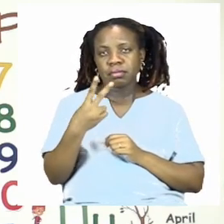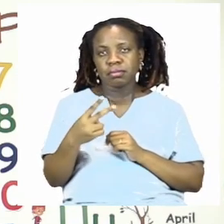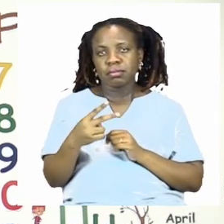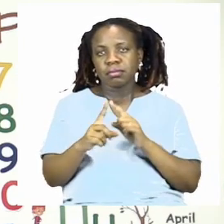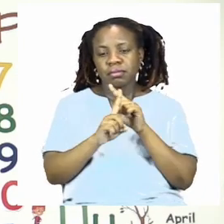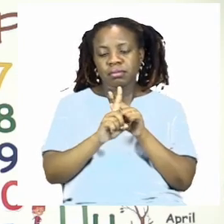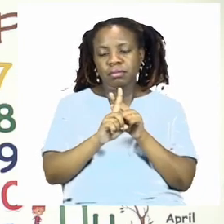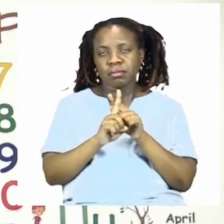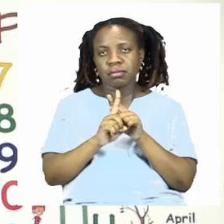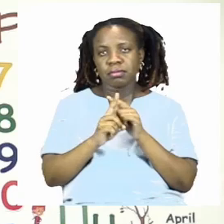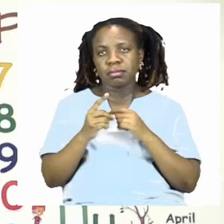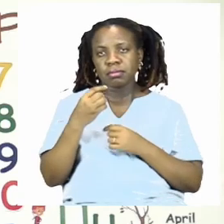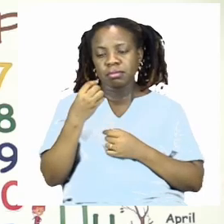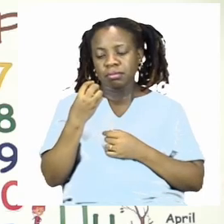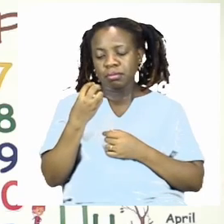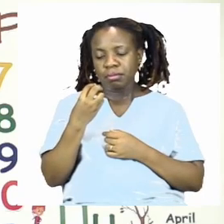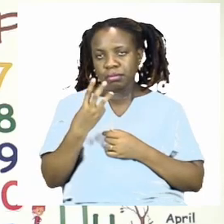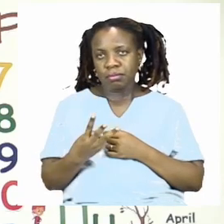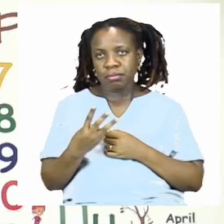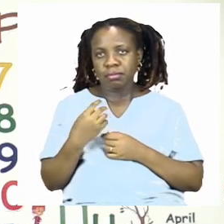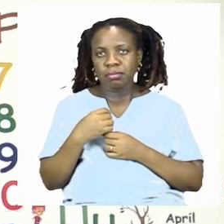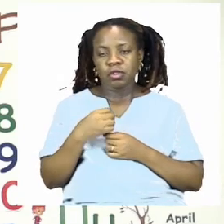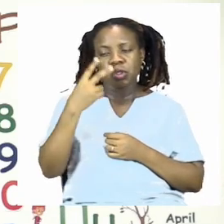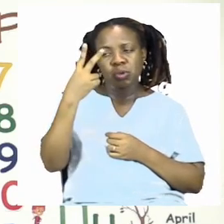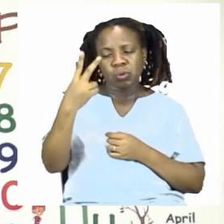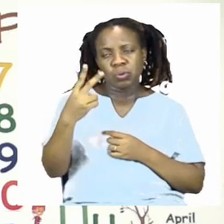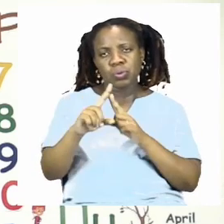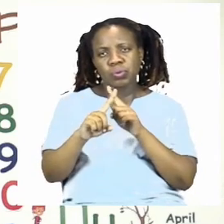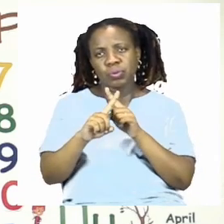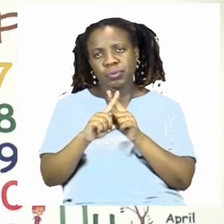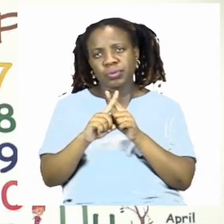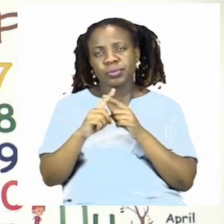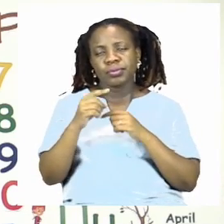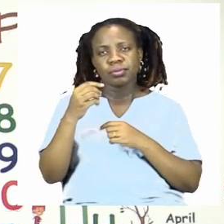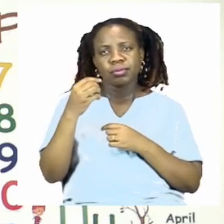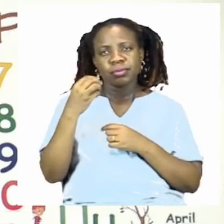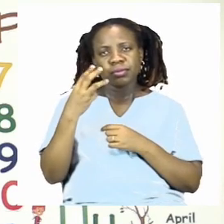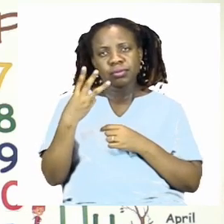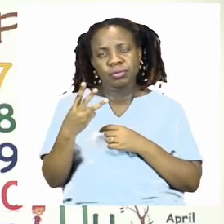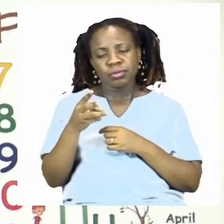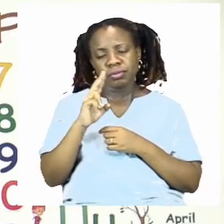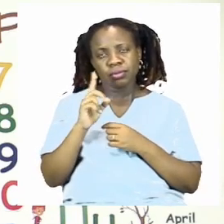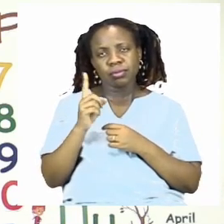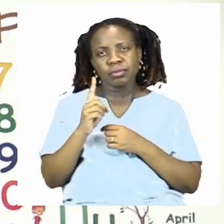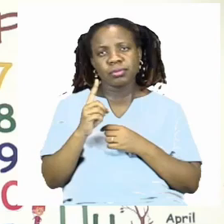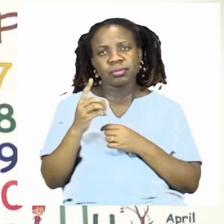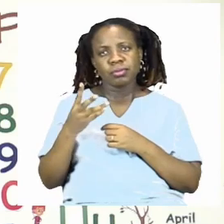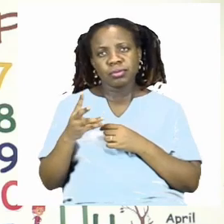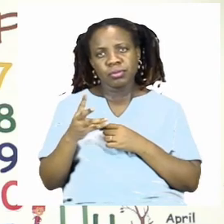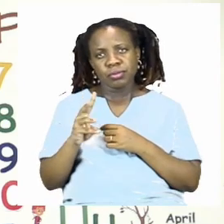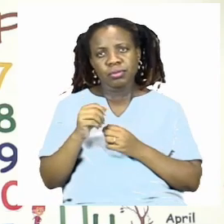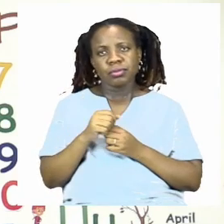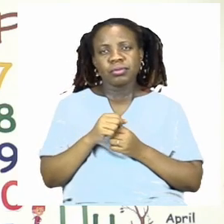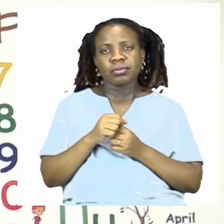3 is 6. So we write it in there. And then we say 5 times 3 in this case.